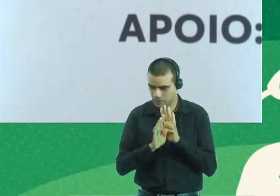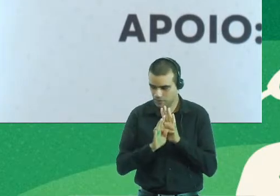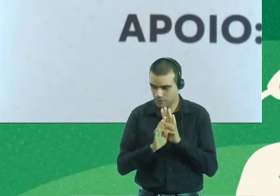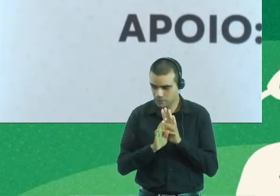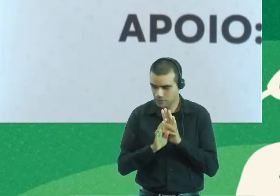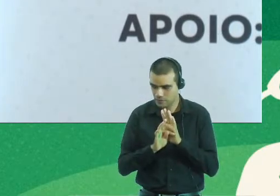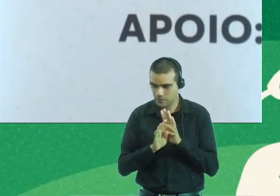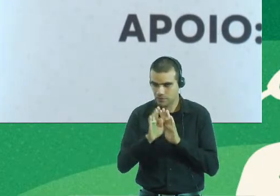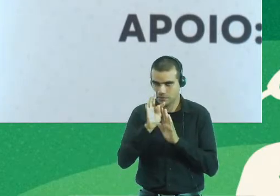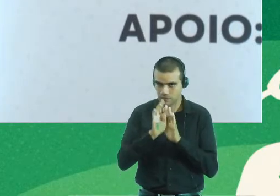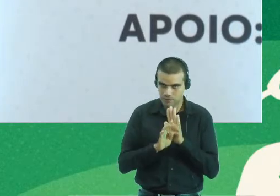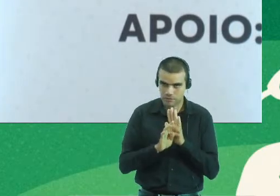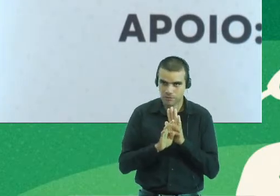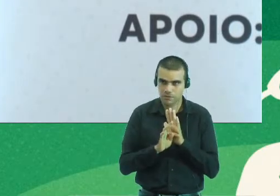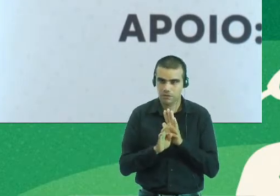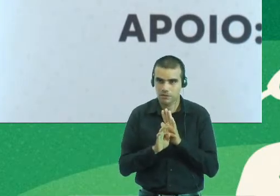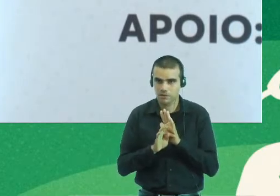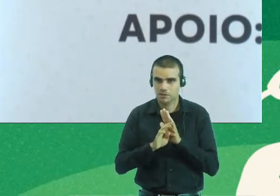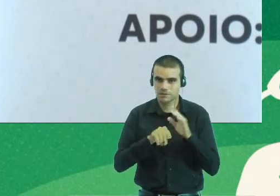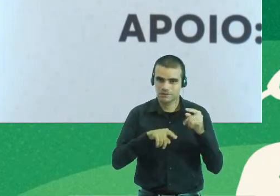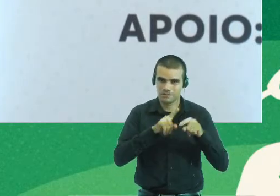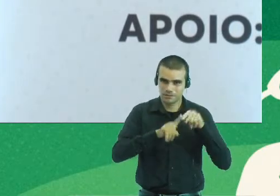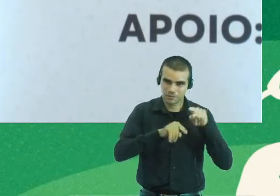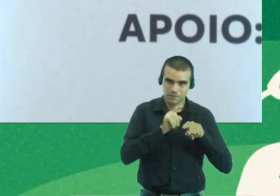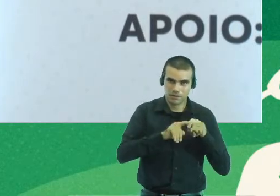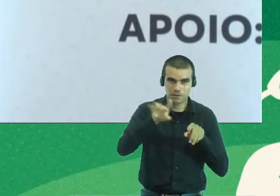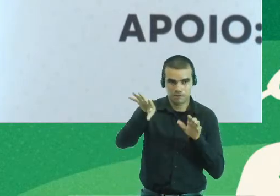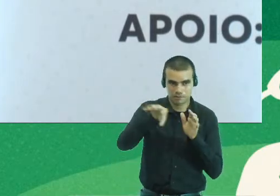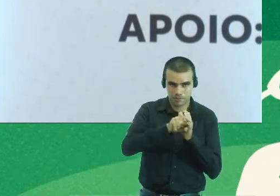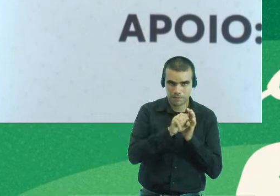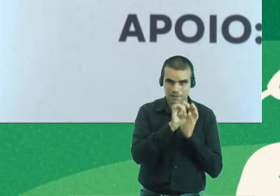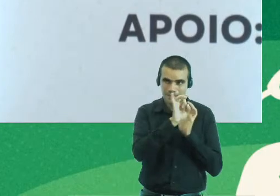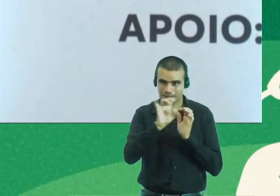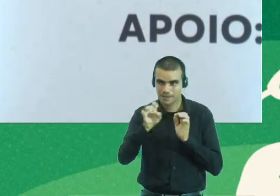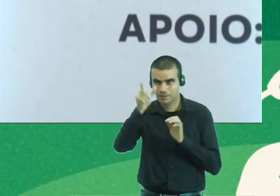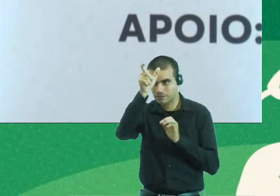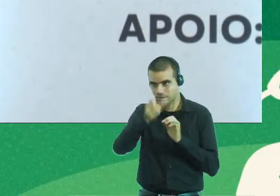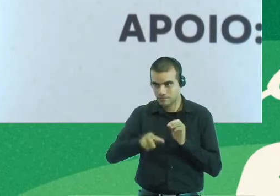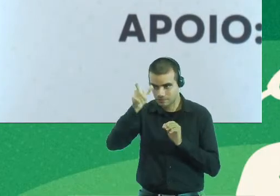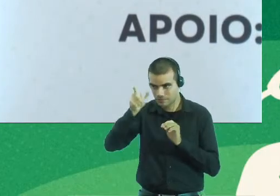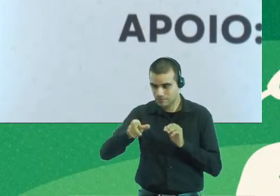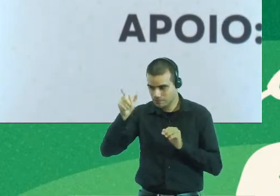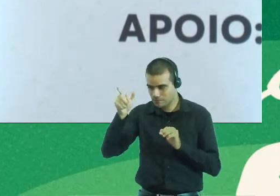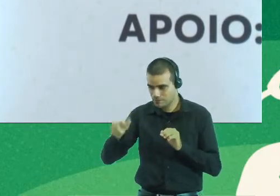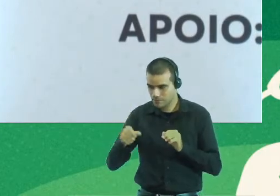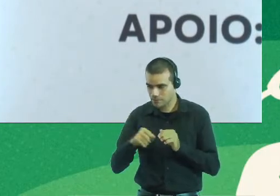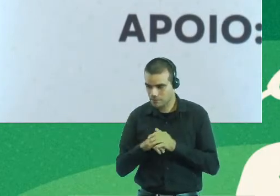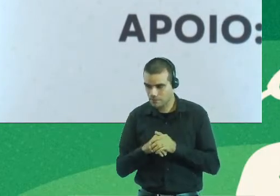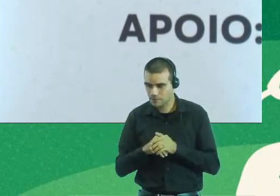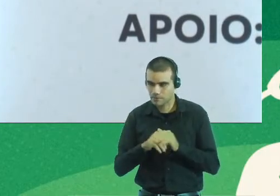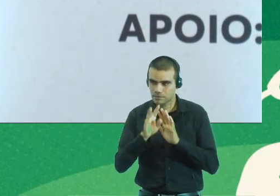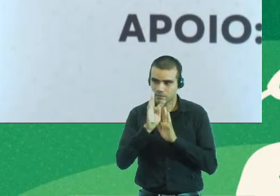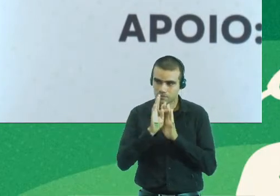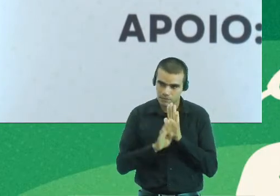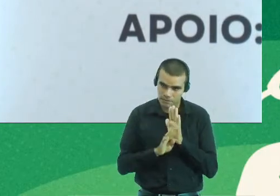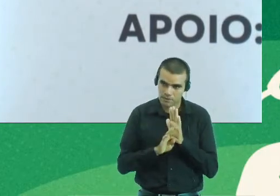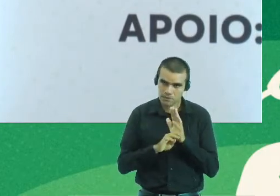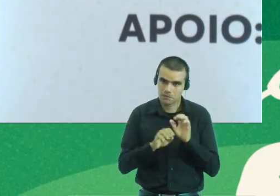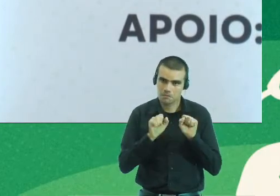object that we're getting for each of these columns, and then that text will I can parse it with